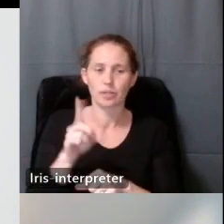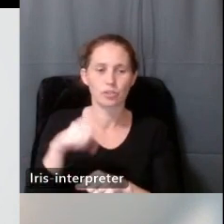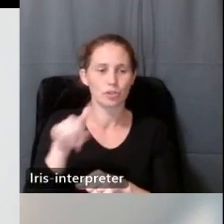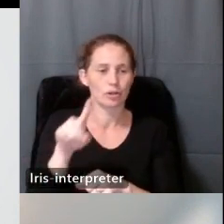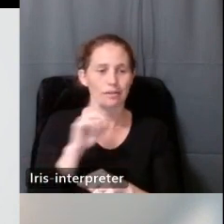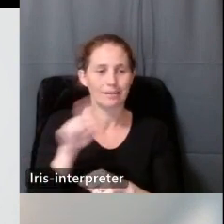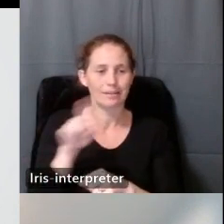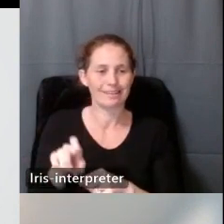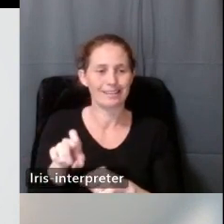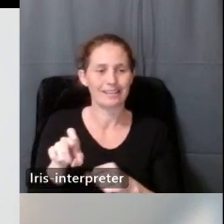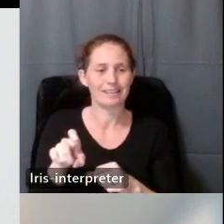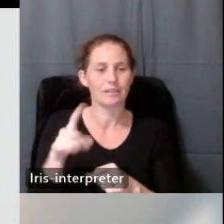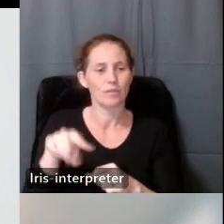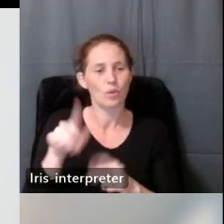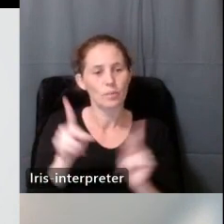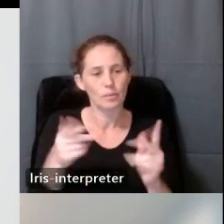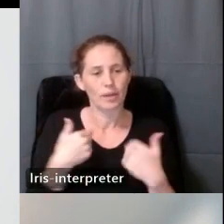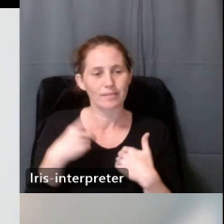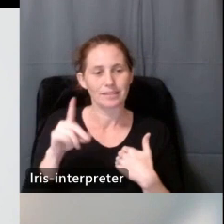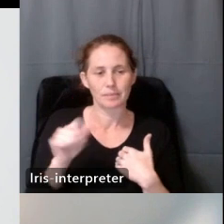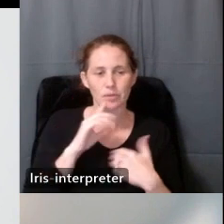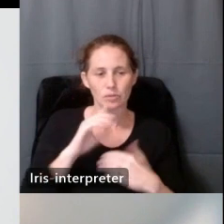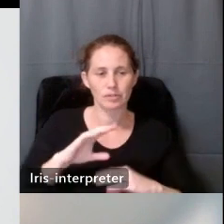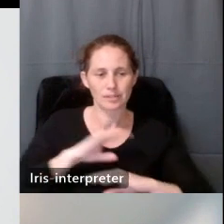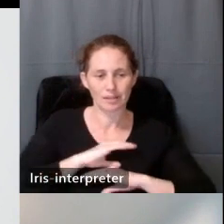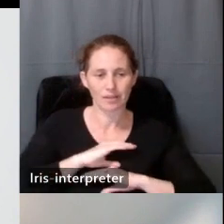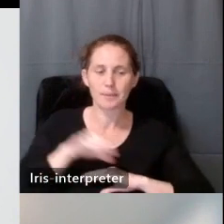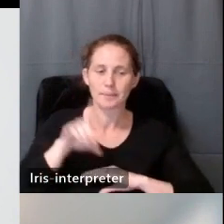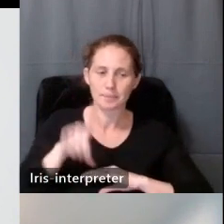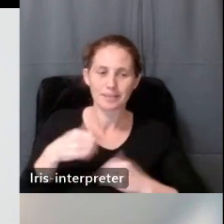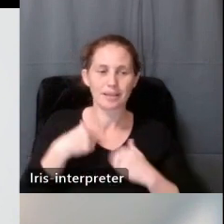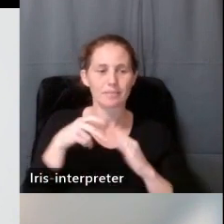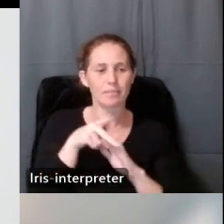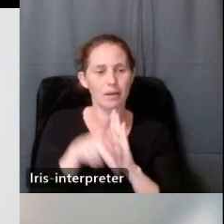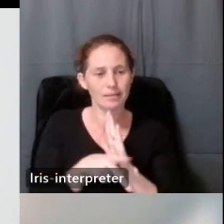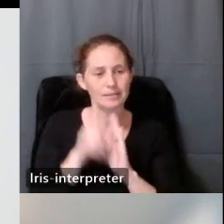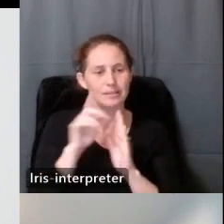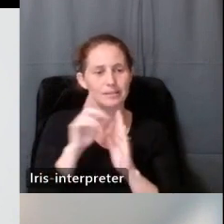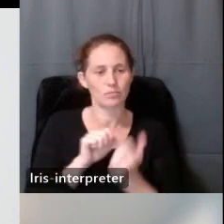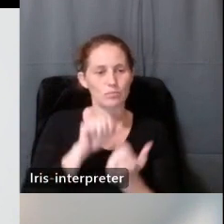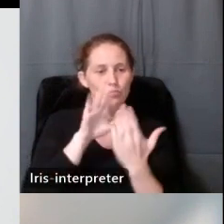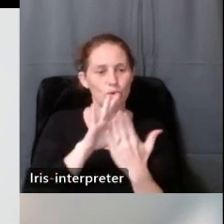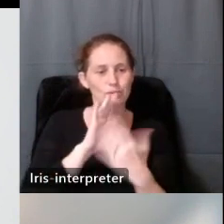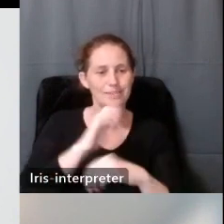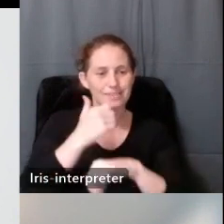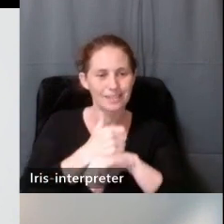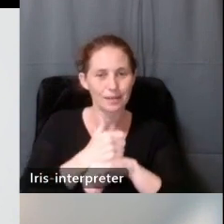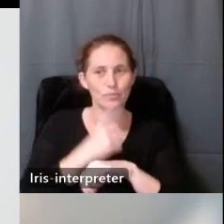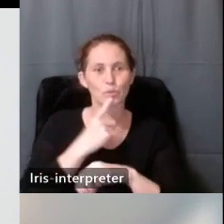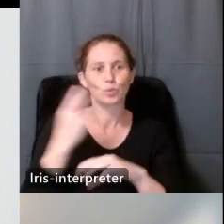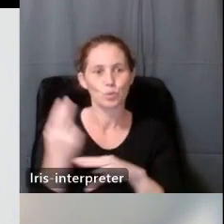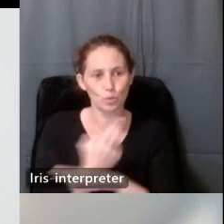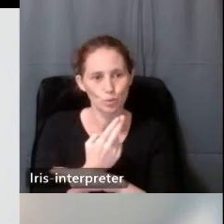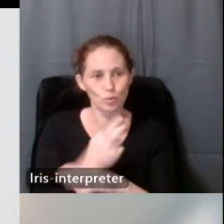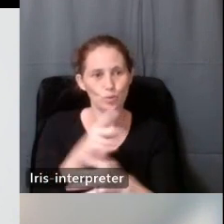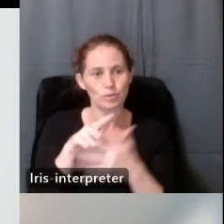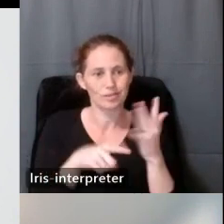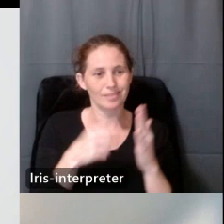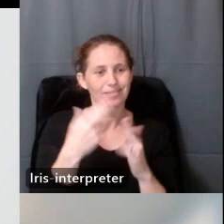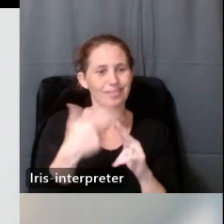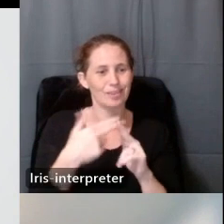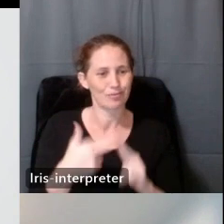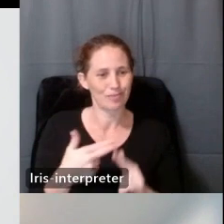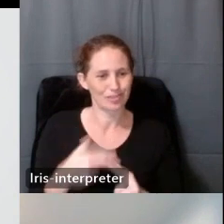needs of people with disabilities are met. There must be policies and practices in place to utilize the